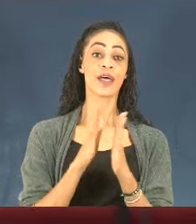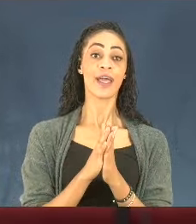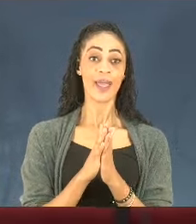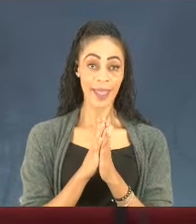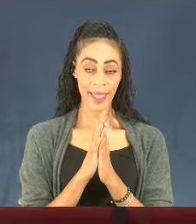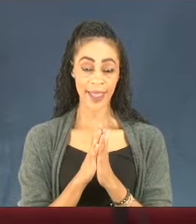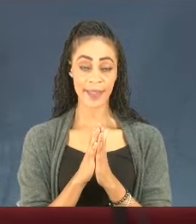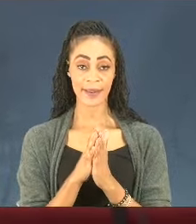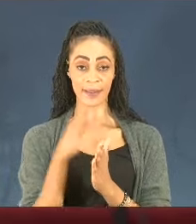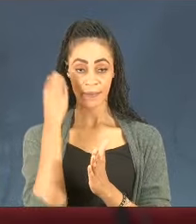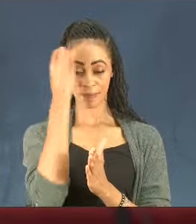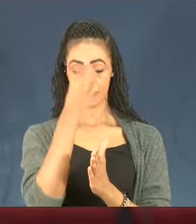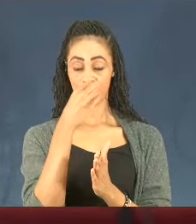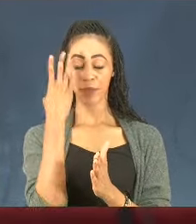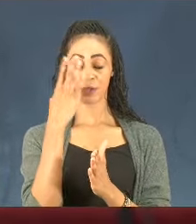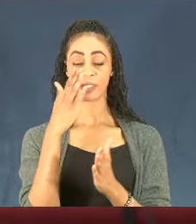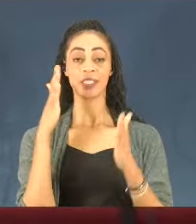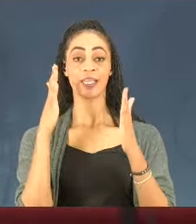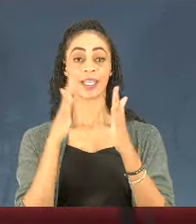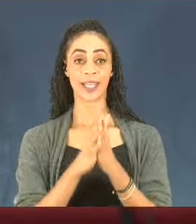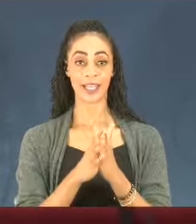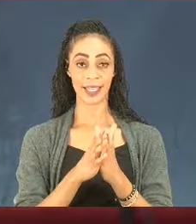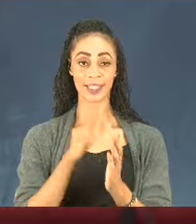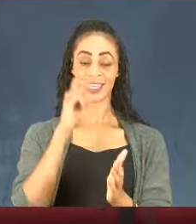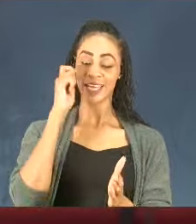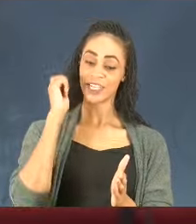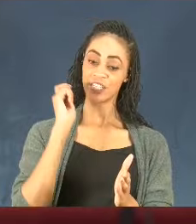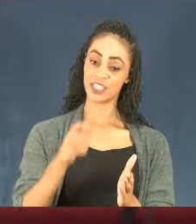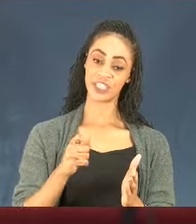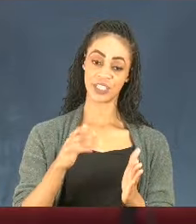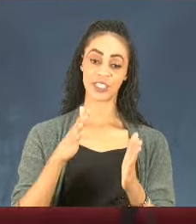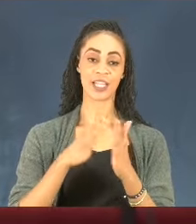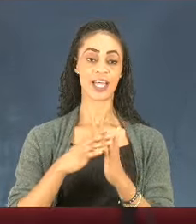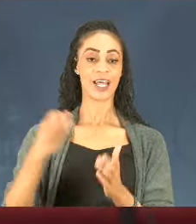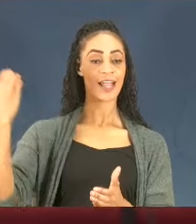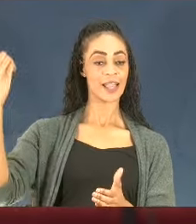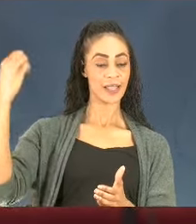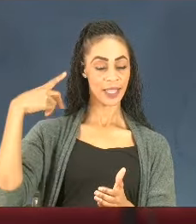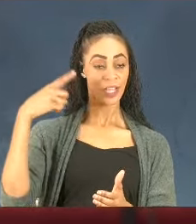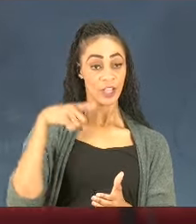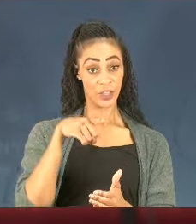justice and light. That you are there for a